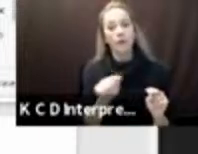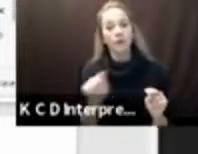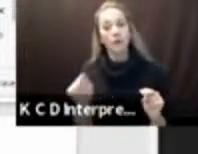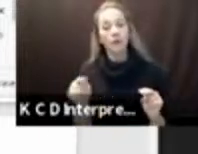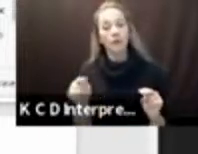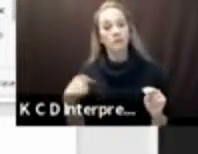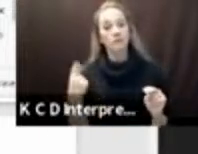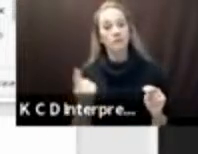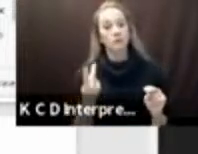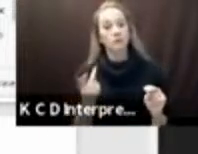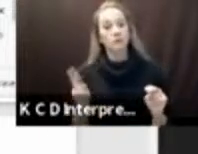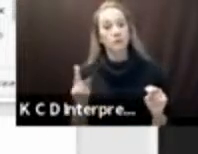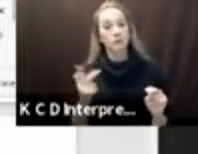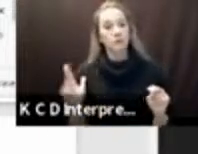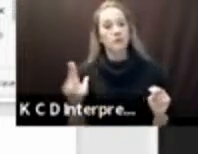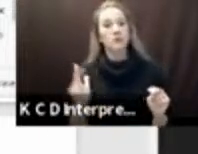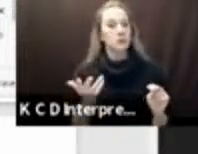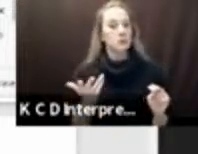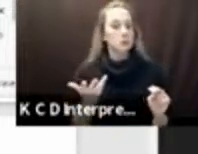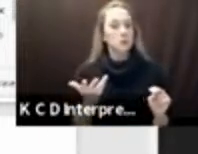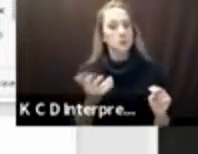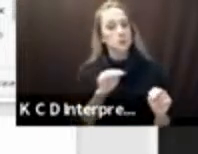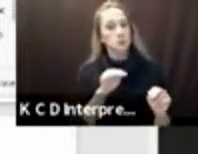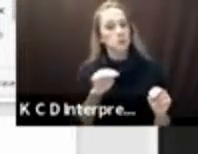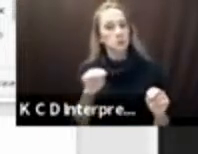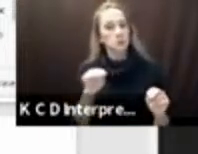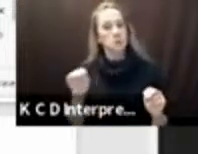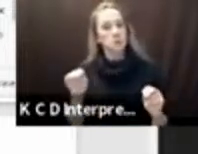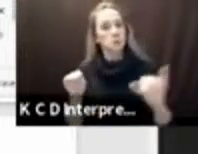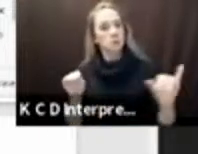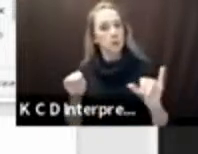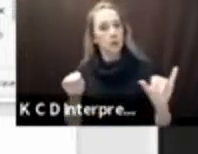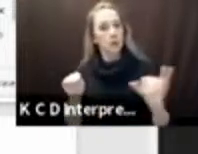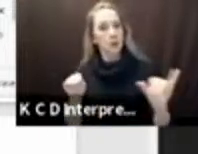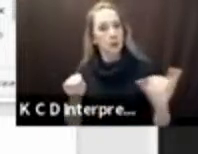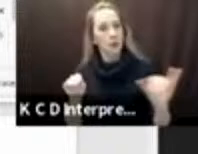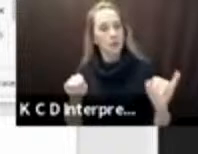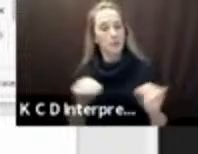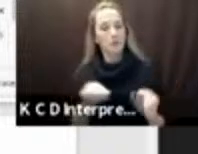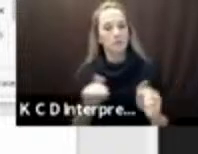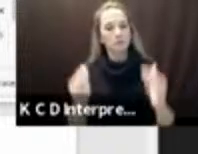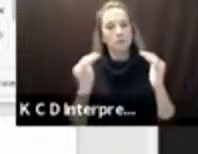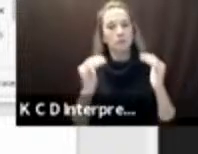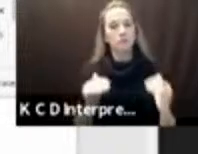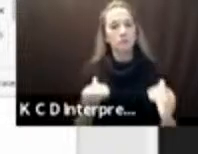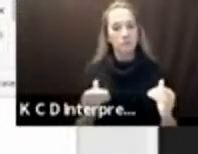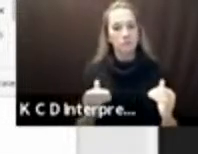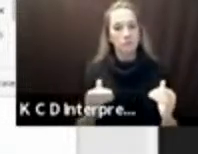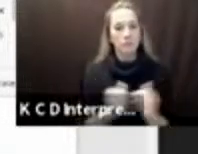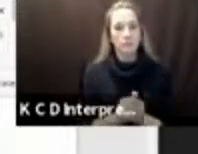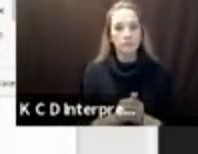weeks has been that same kind of leveling off phenomenon. Next slide, please.